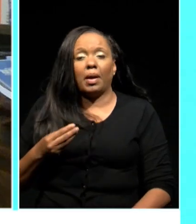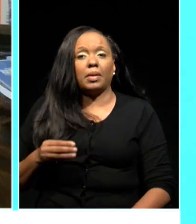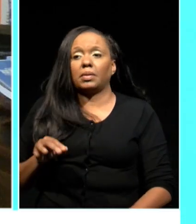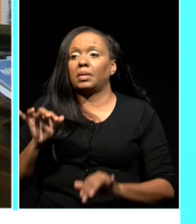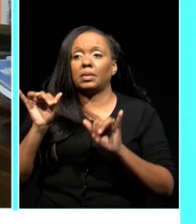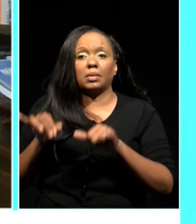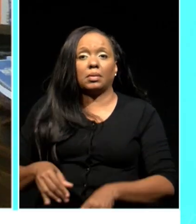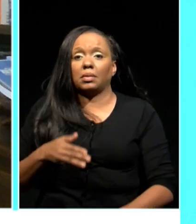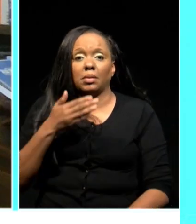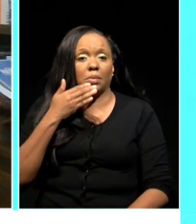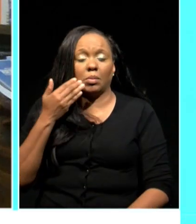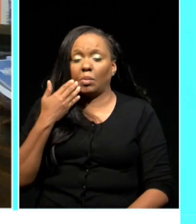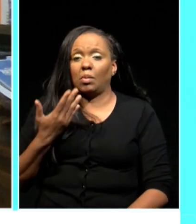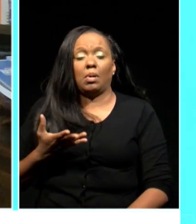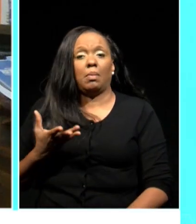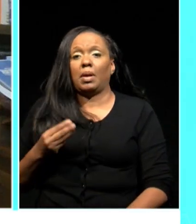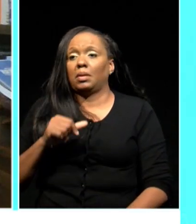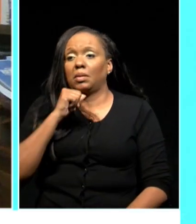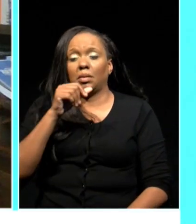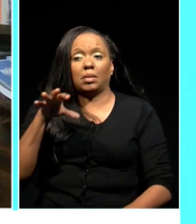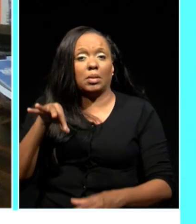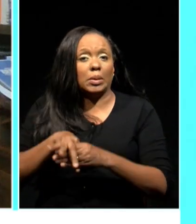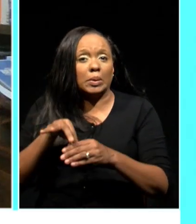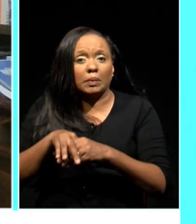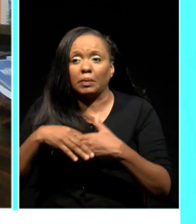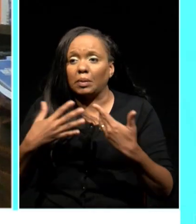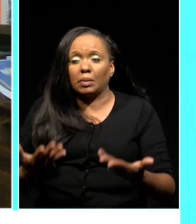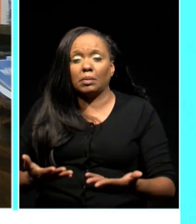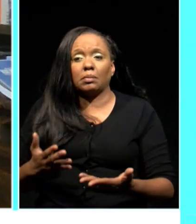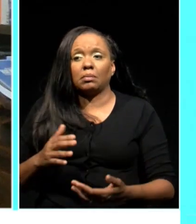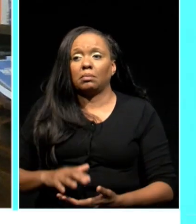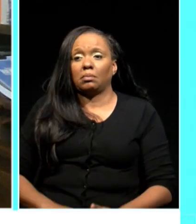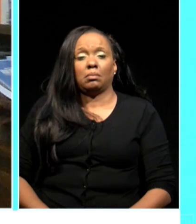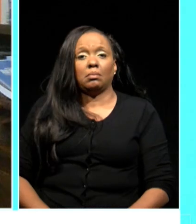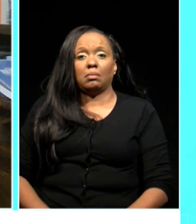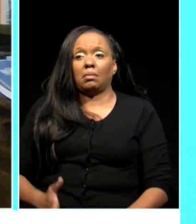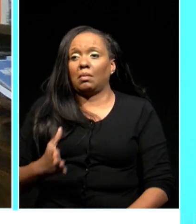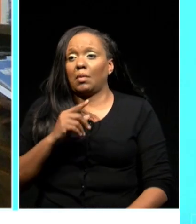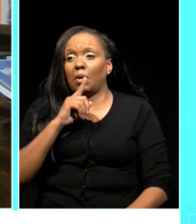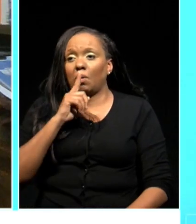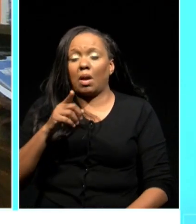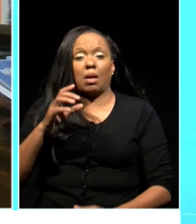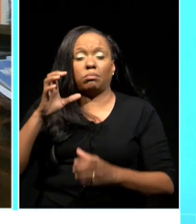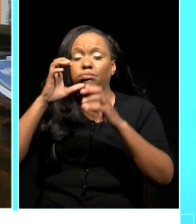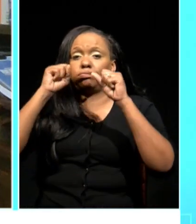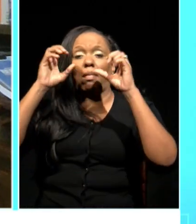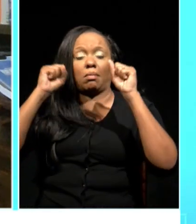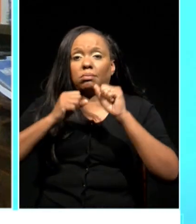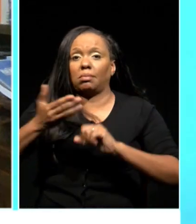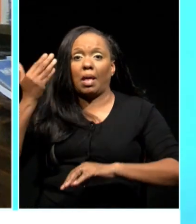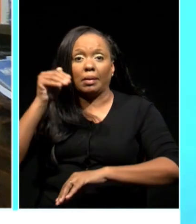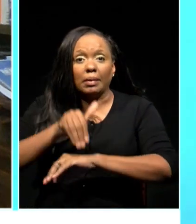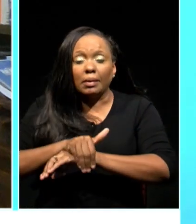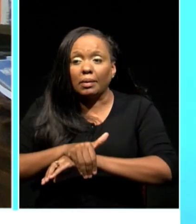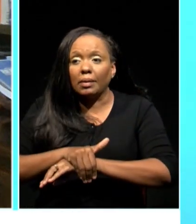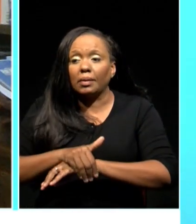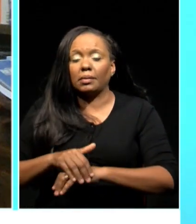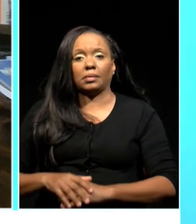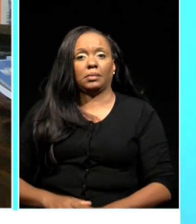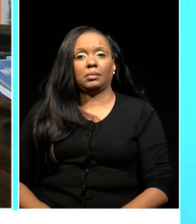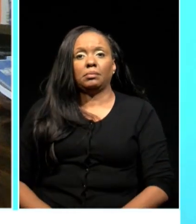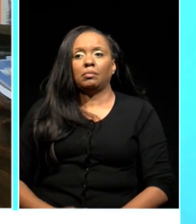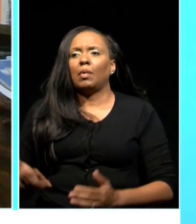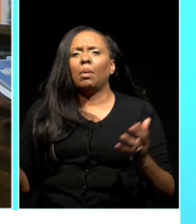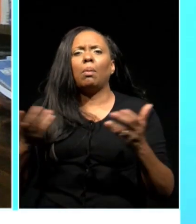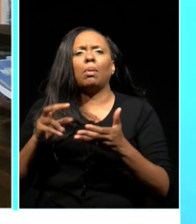this astonishing thing that we witnessed last night. Astonishing in terms of what are the implications